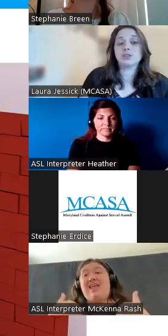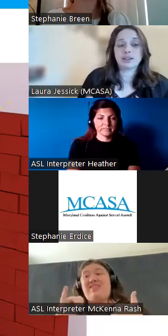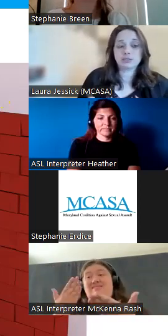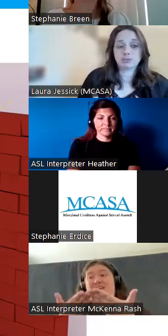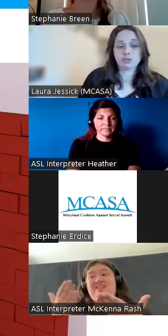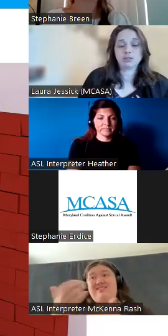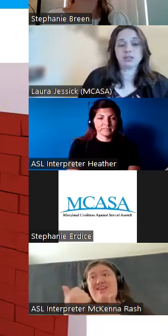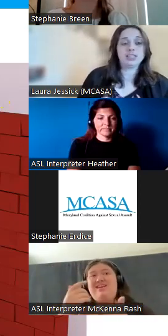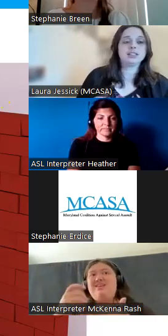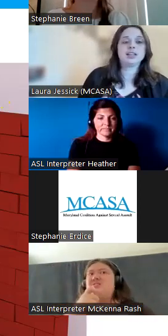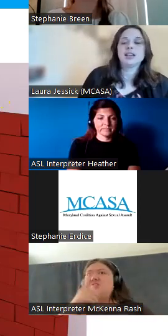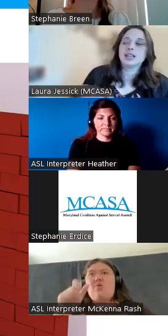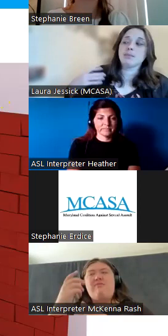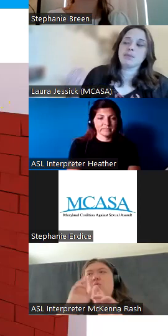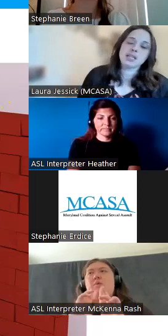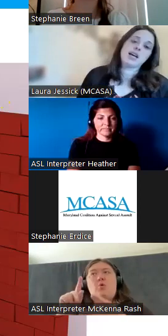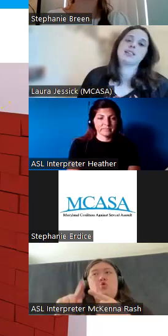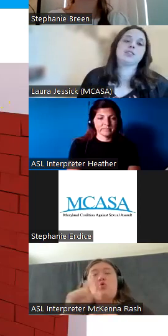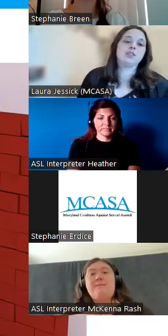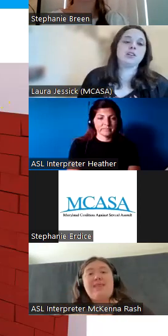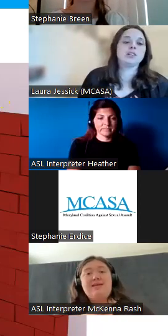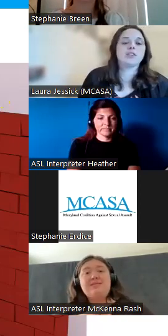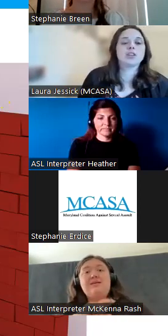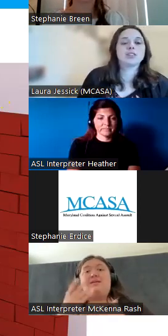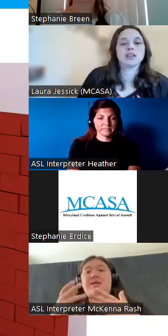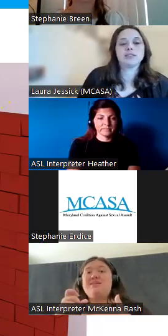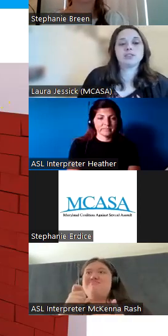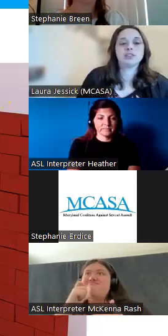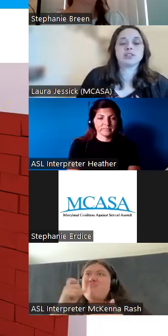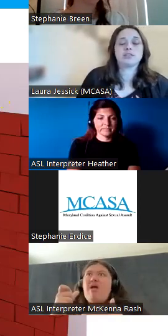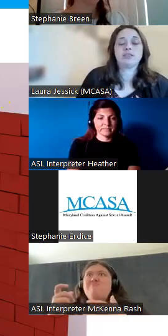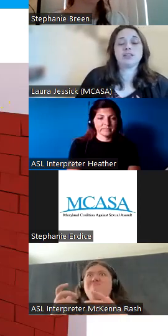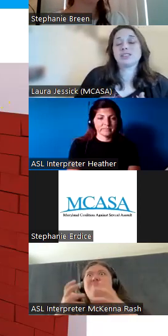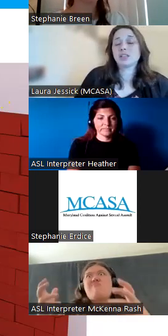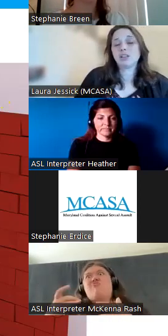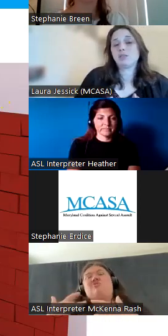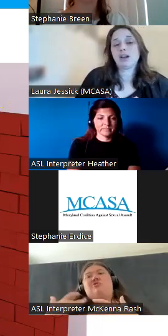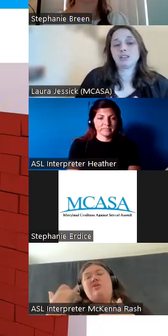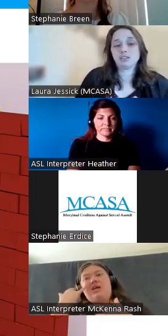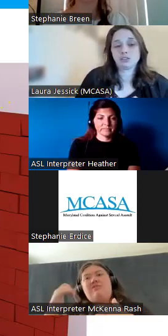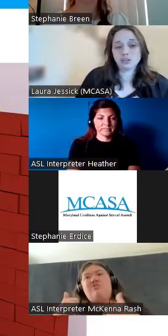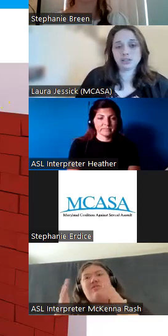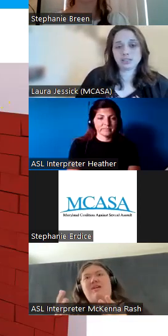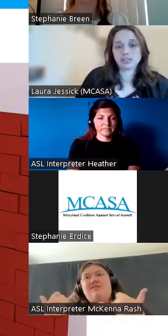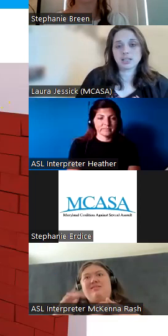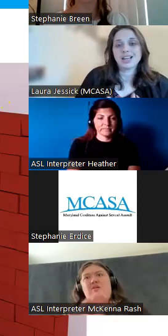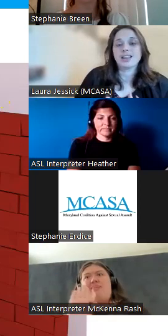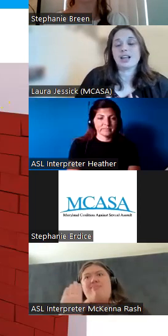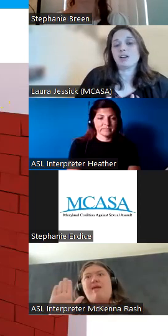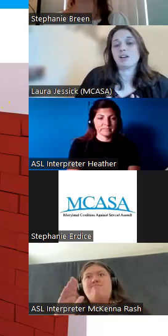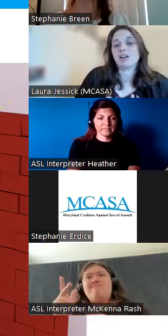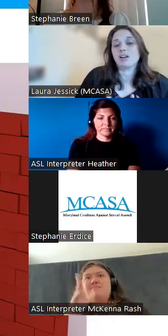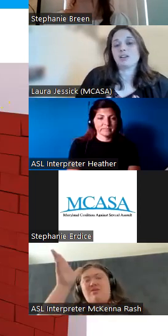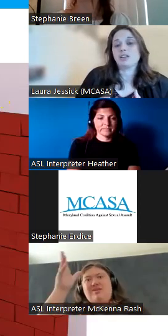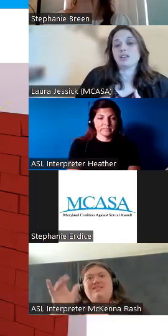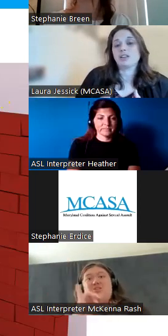and they don't have to report to police, they may be less concerned versus if a student survivor is still on their parents' insurance and